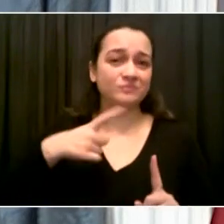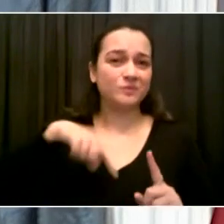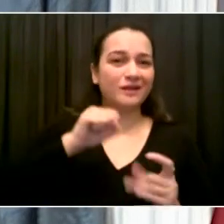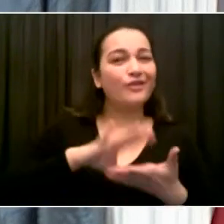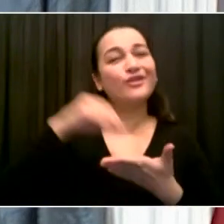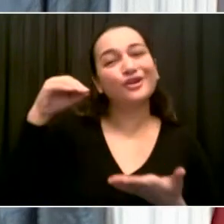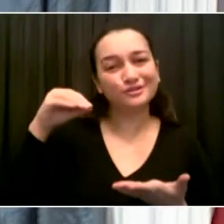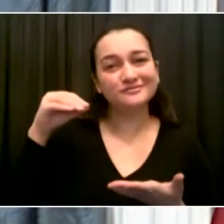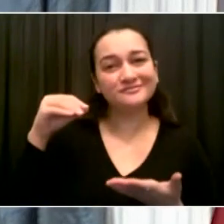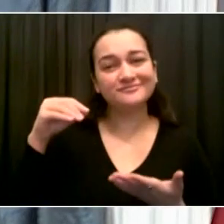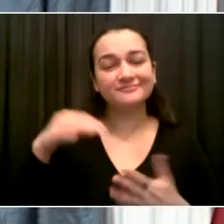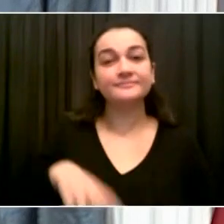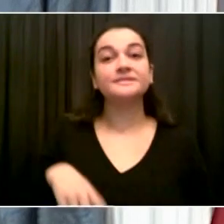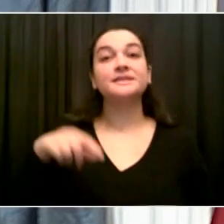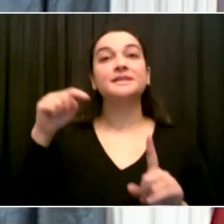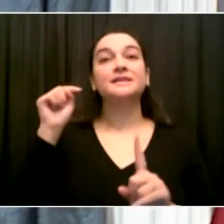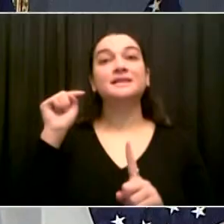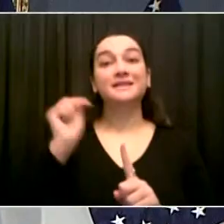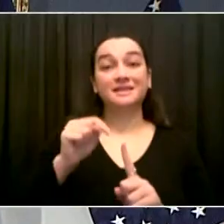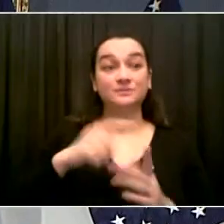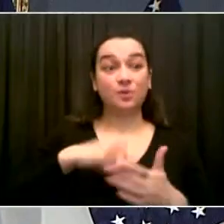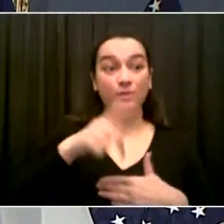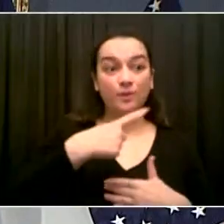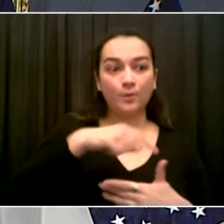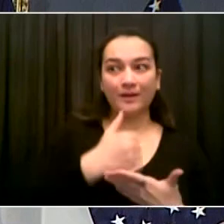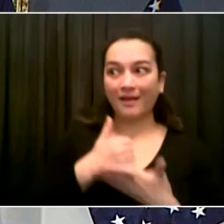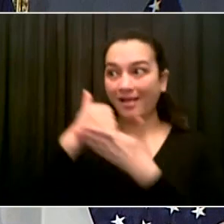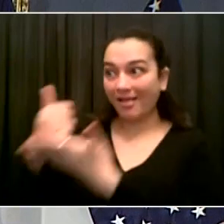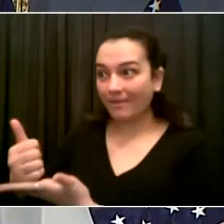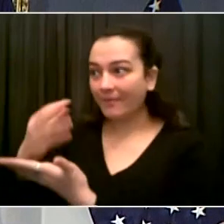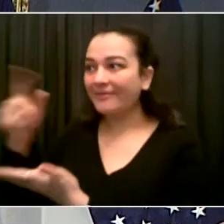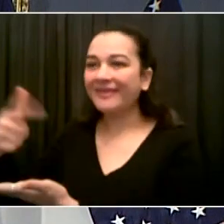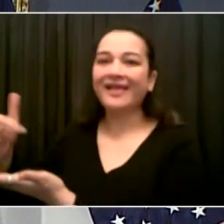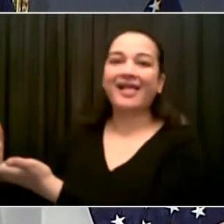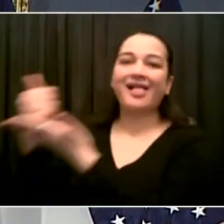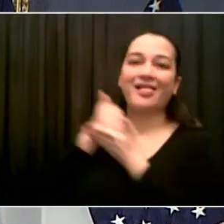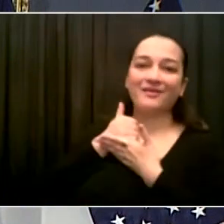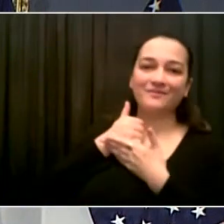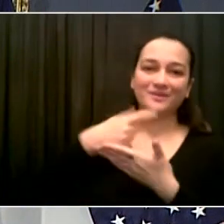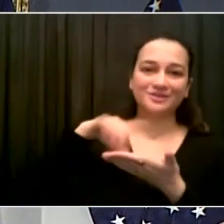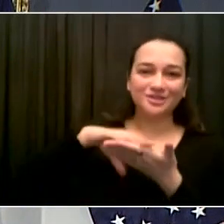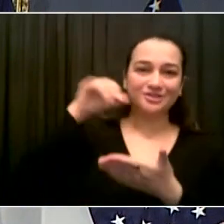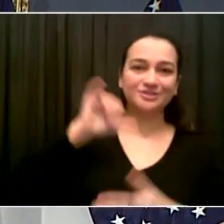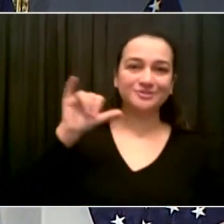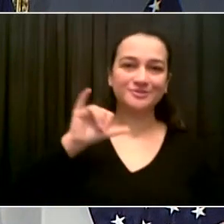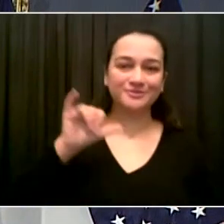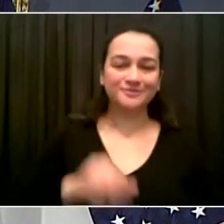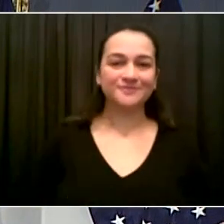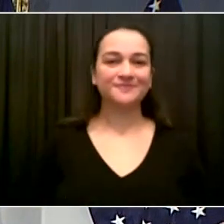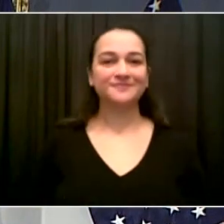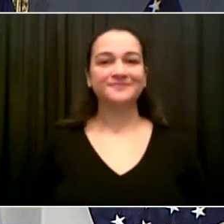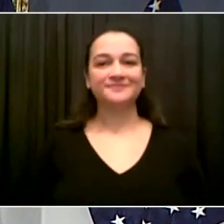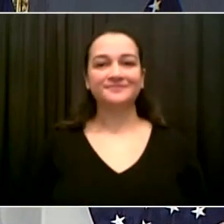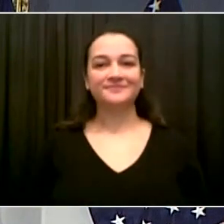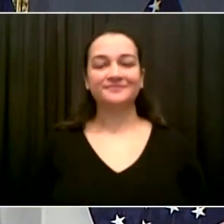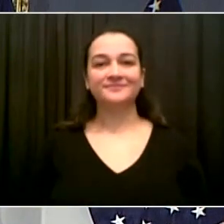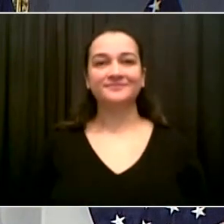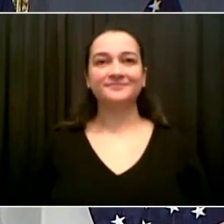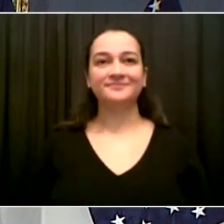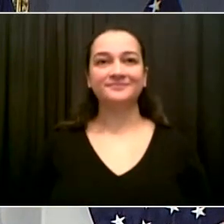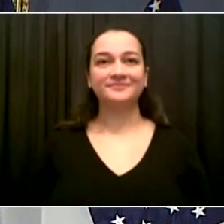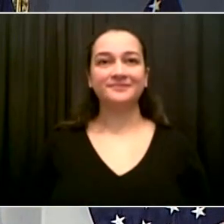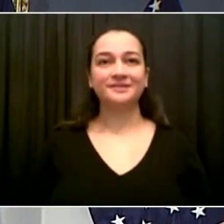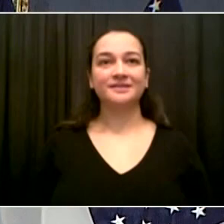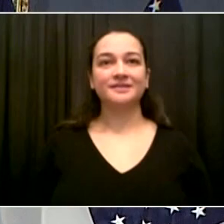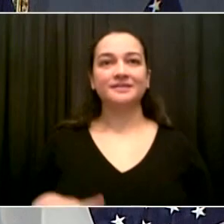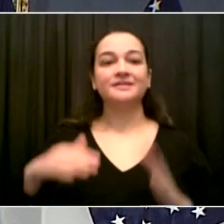about long COVID. Thank you. Dr. Katz. I think Dr. Johnson, as always, has done a good job. We're